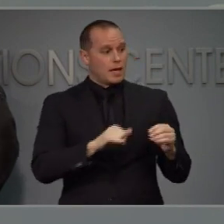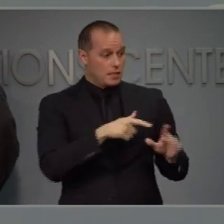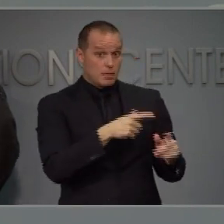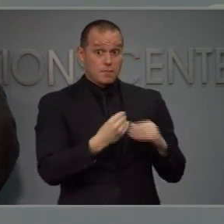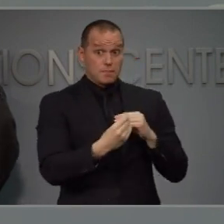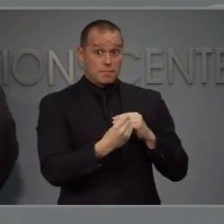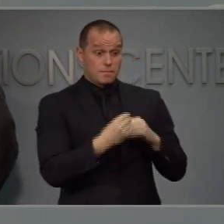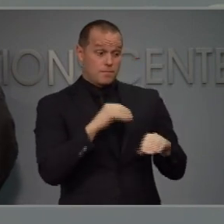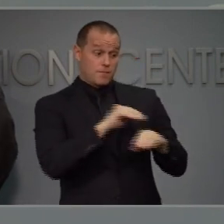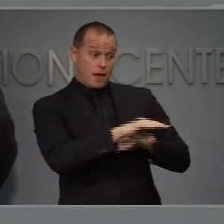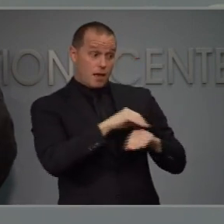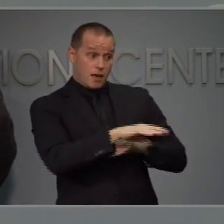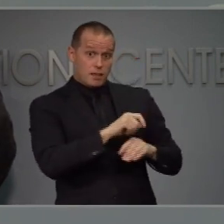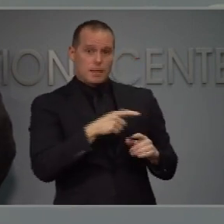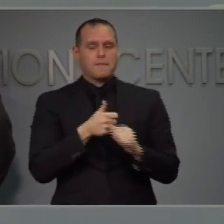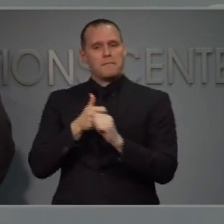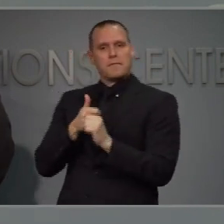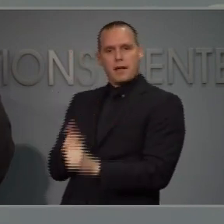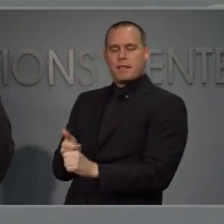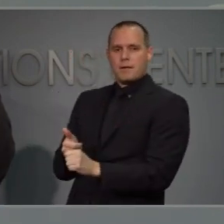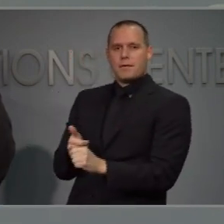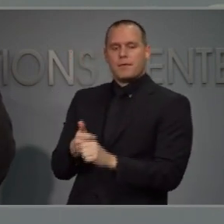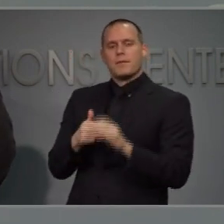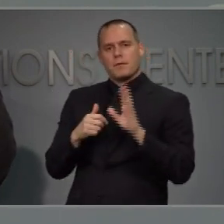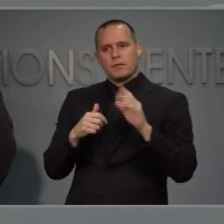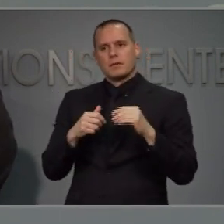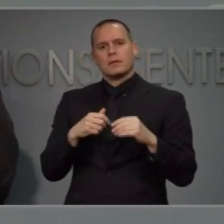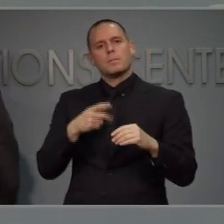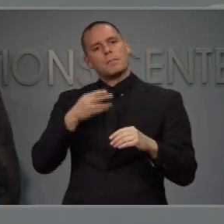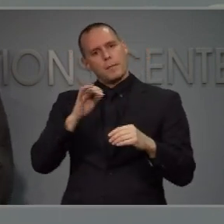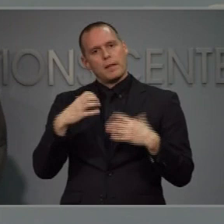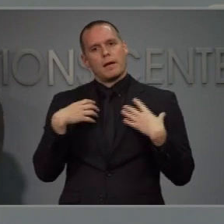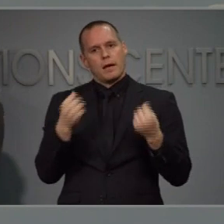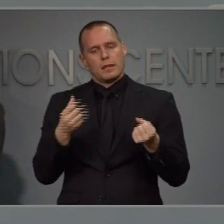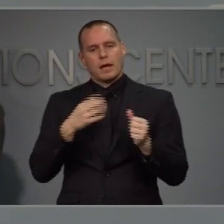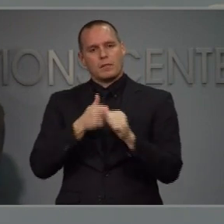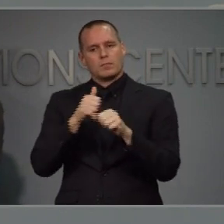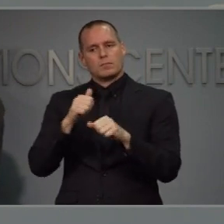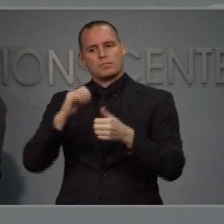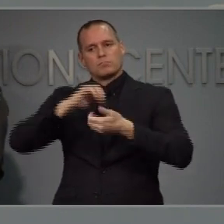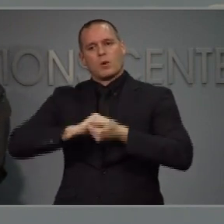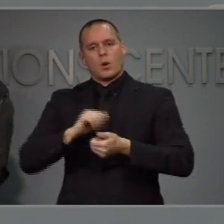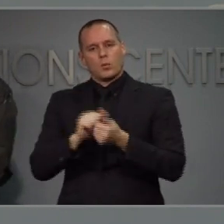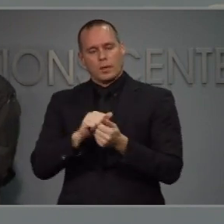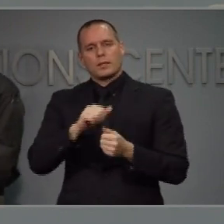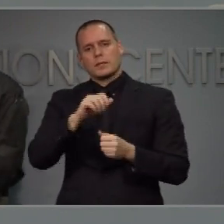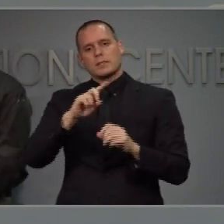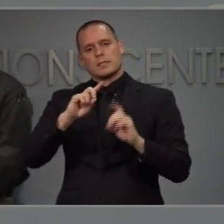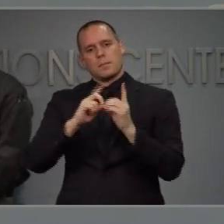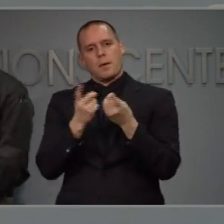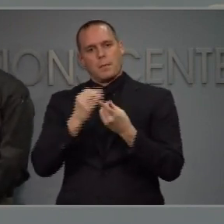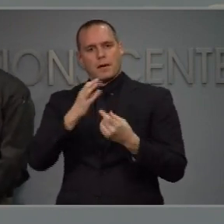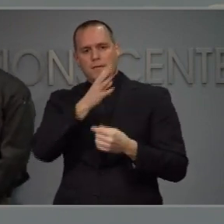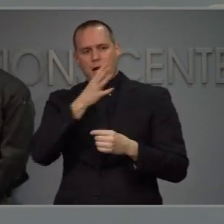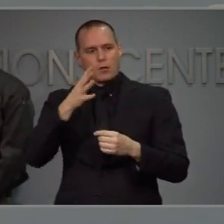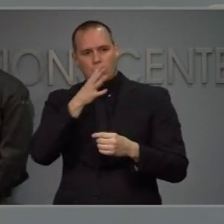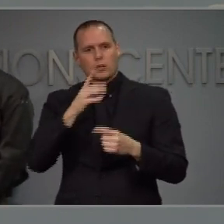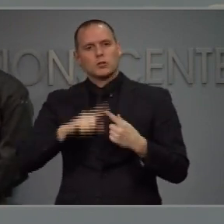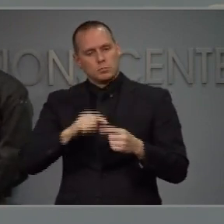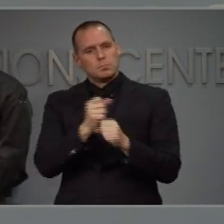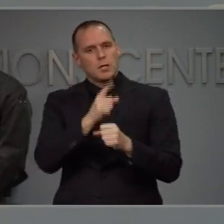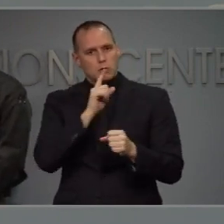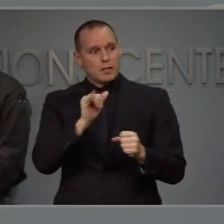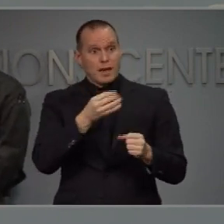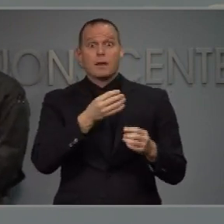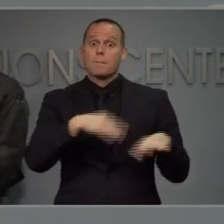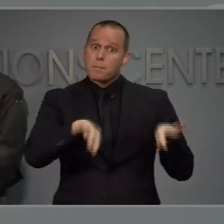been made, and that they are following the public health guidelines and working closely with the Department of Agriculture to keep those very important food production lines